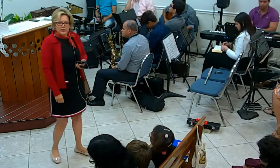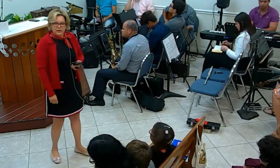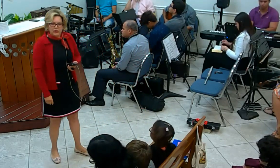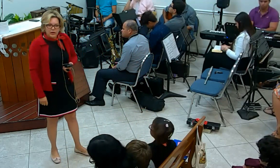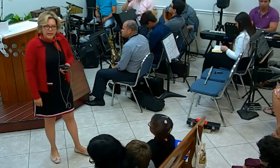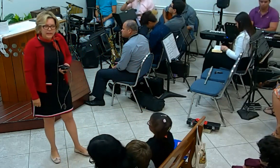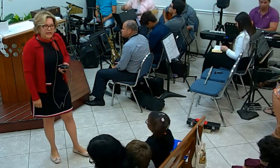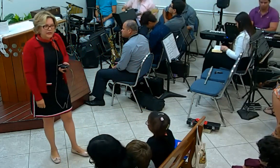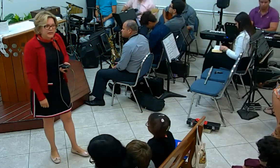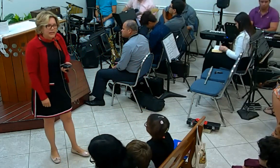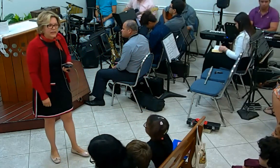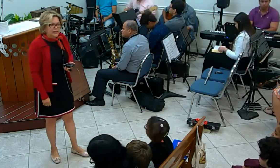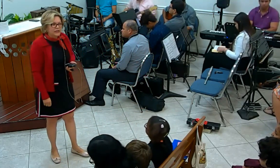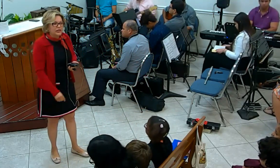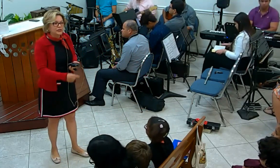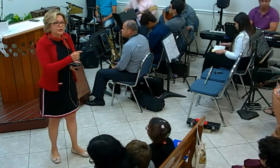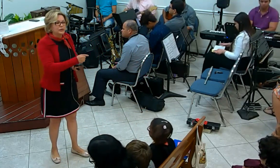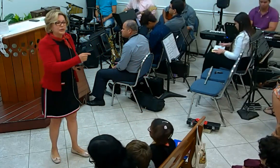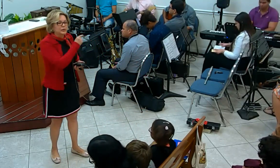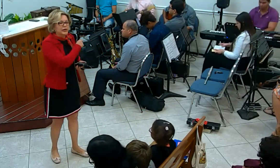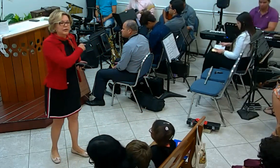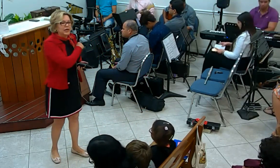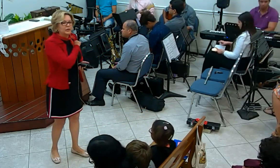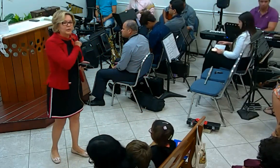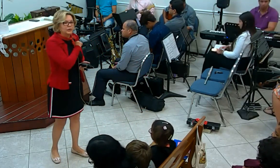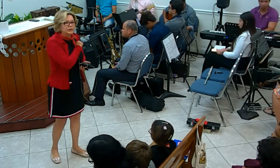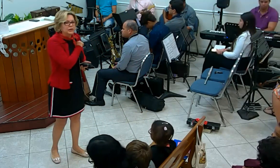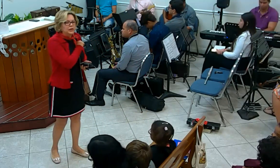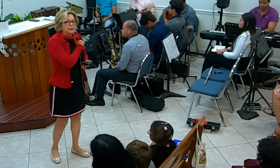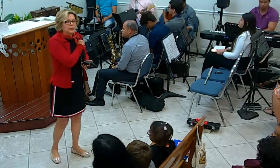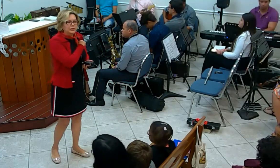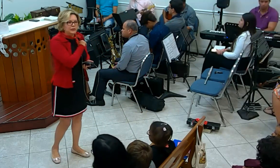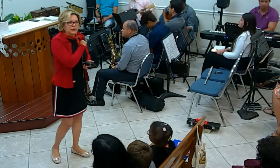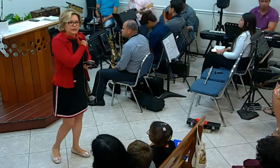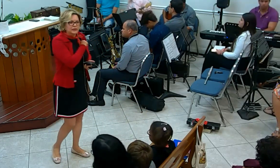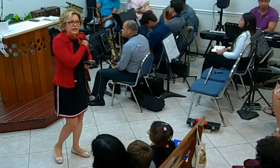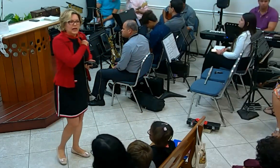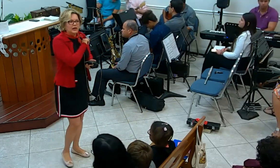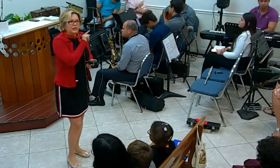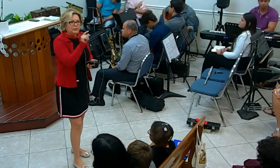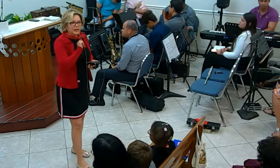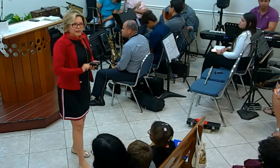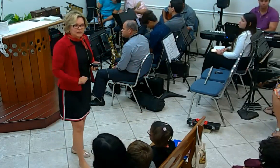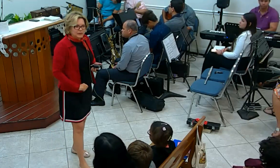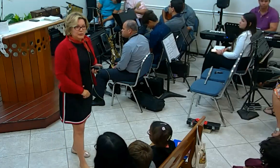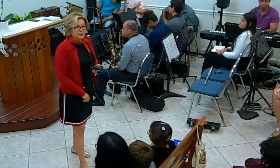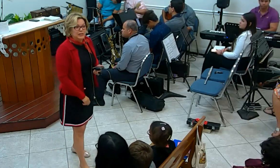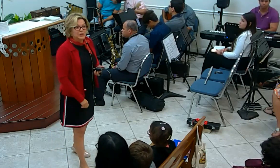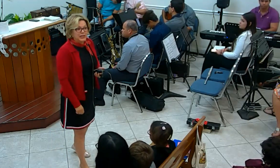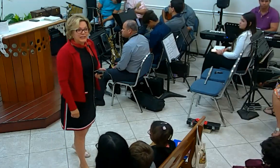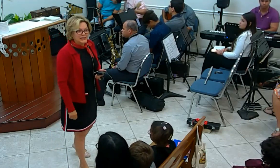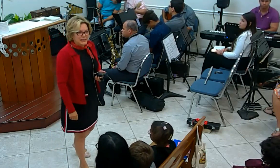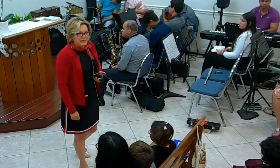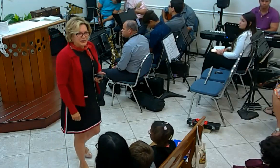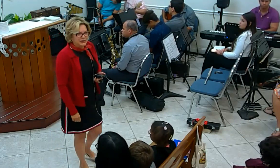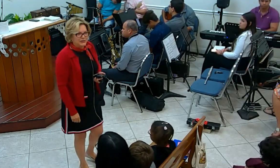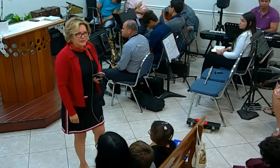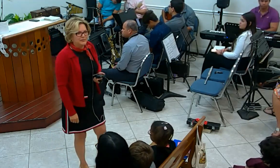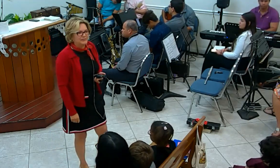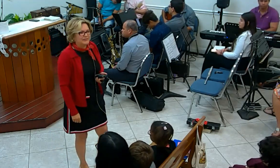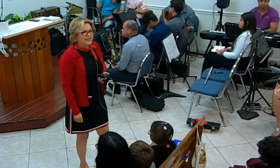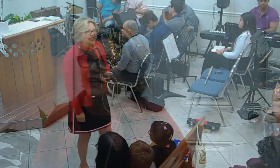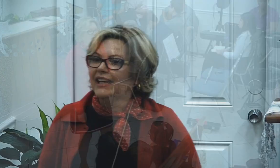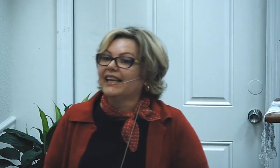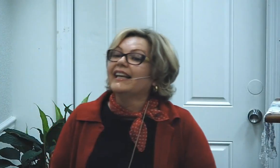Dying for us. Very well. Glory to God. Jesus died on the cross for us. Now I'm going to ask